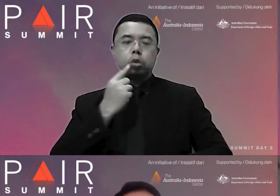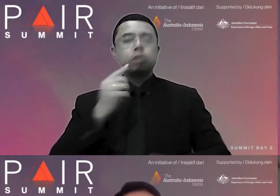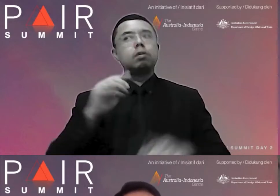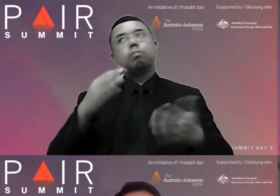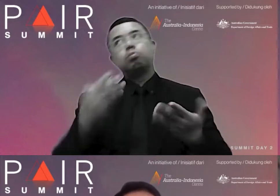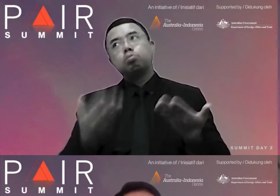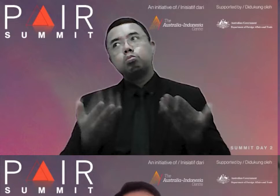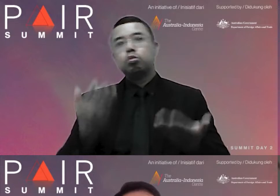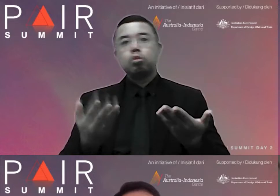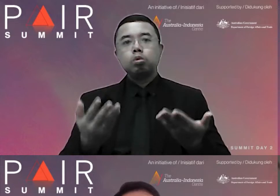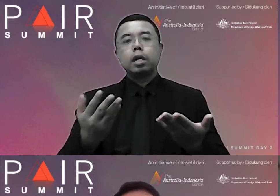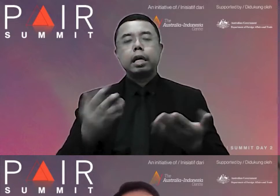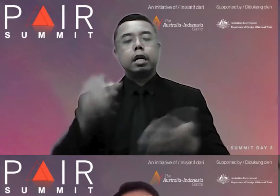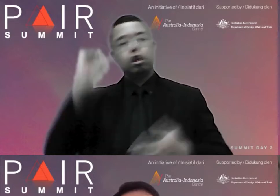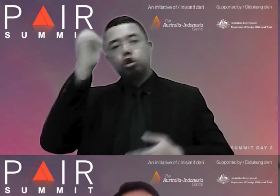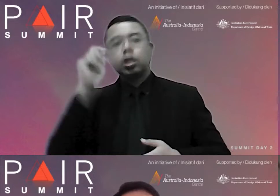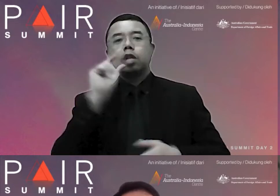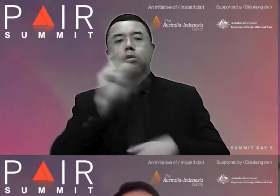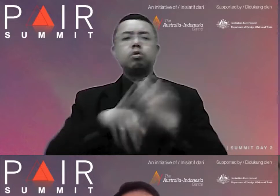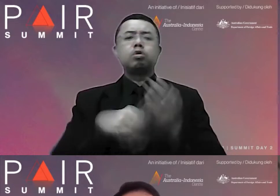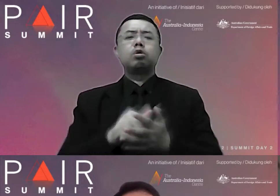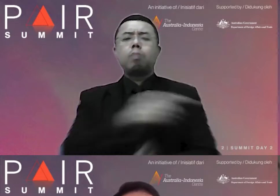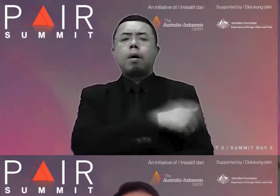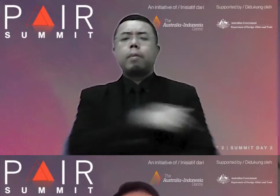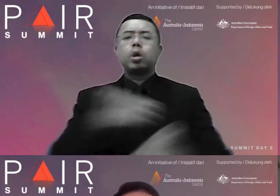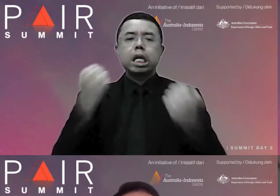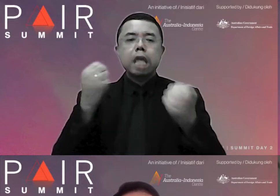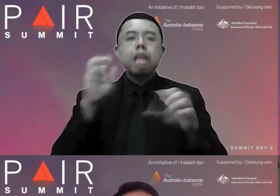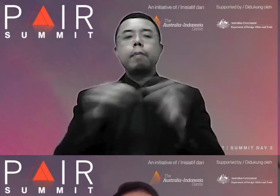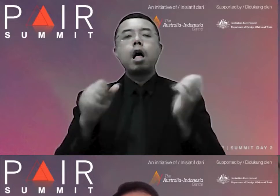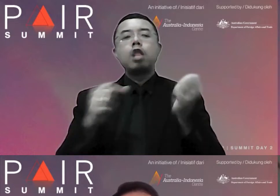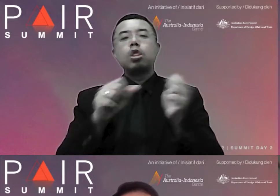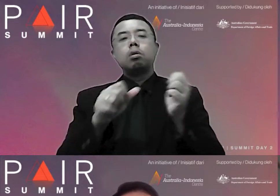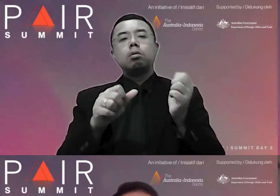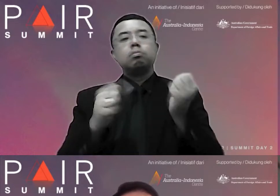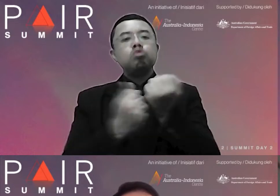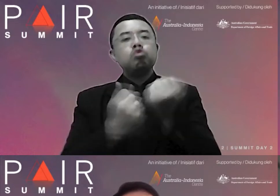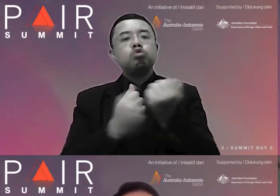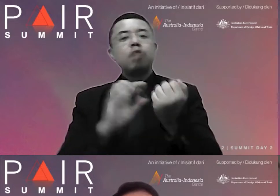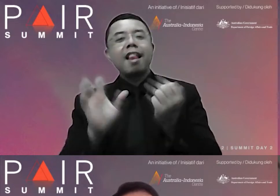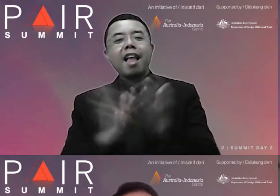other supporting staff. Maybe Pak Daniel will add more.